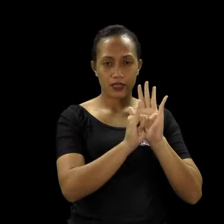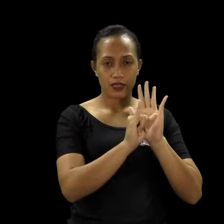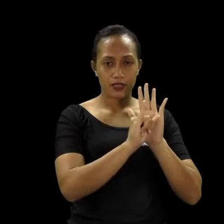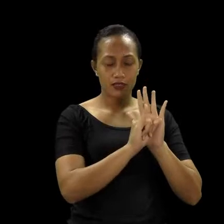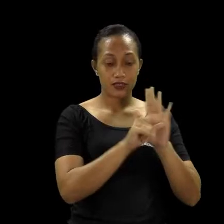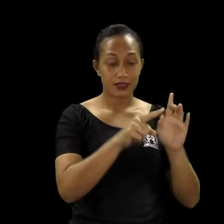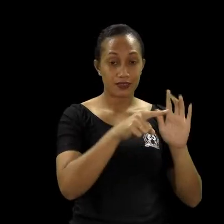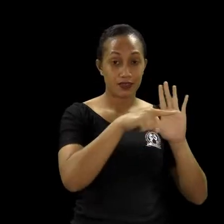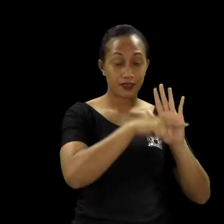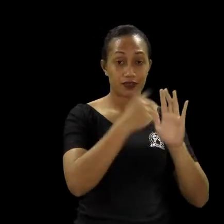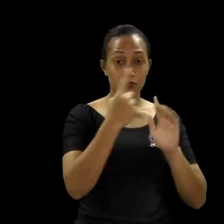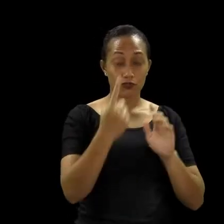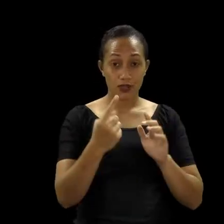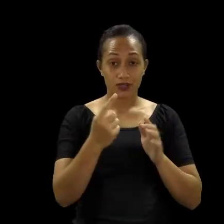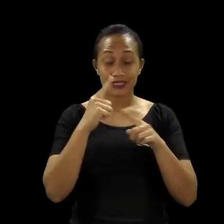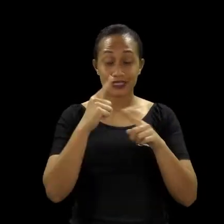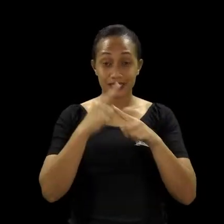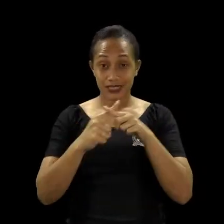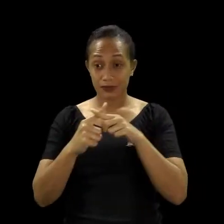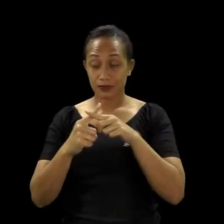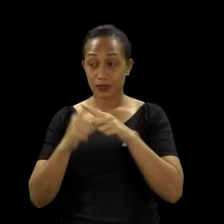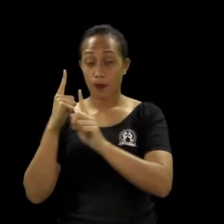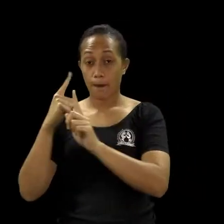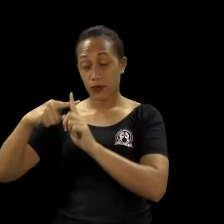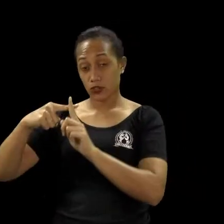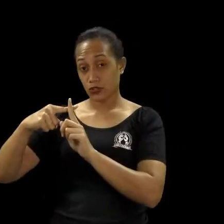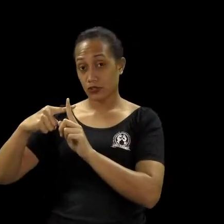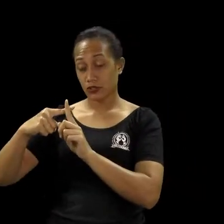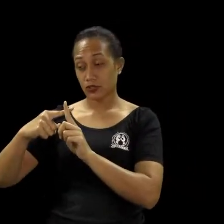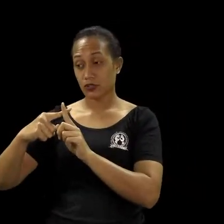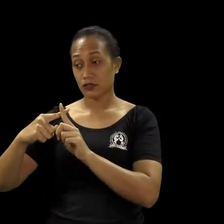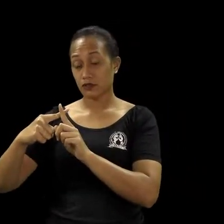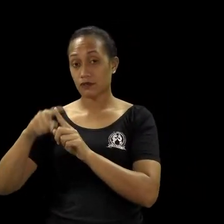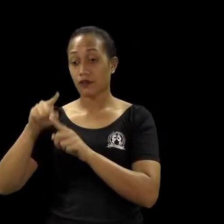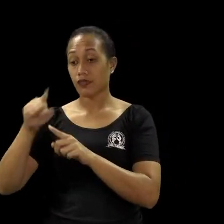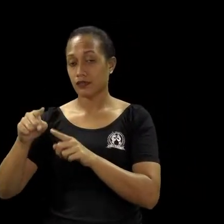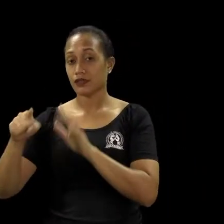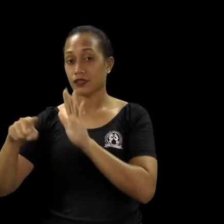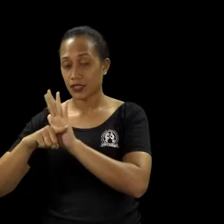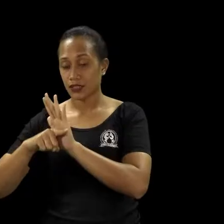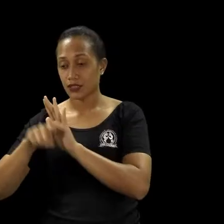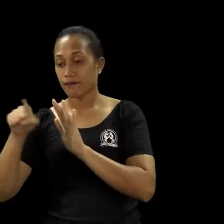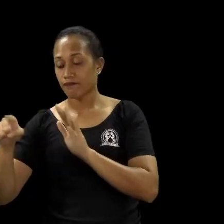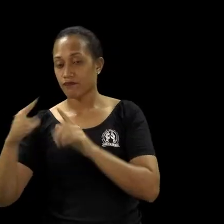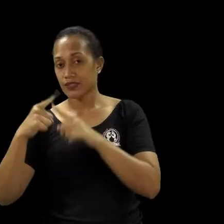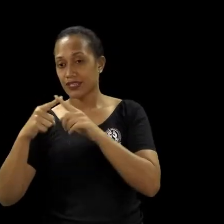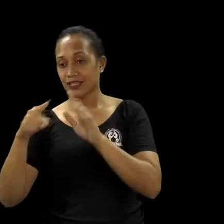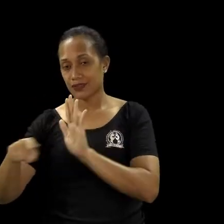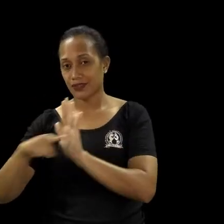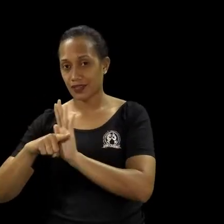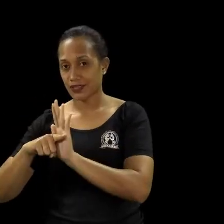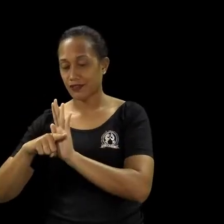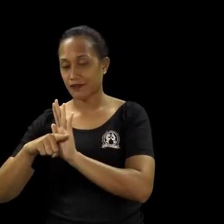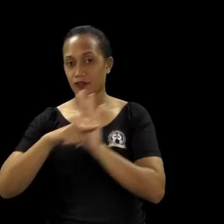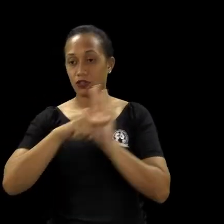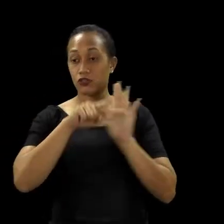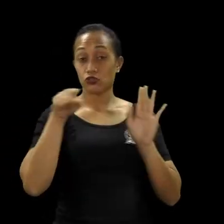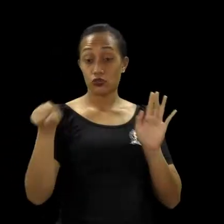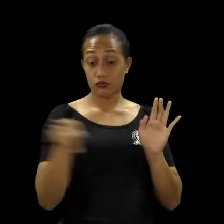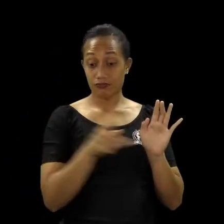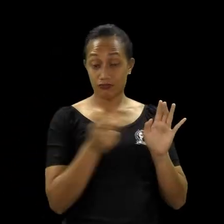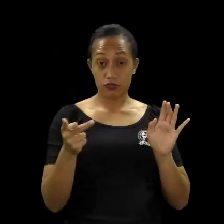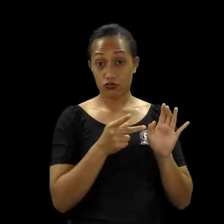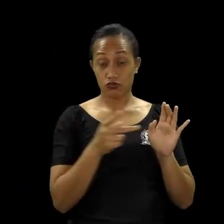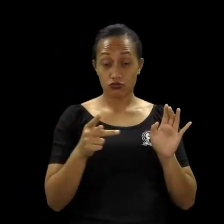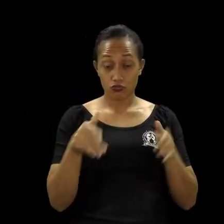this was a -1. -1 times this is positive, -1 times this is negative, -1 times this is negative. So these